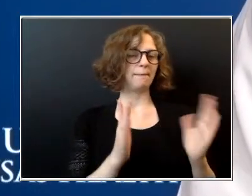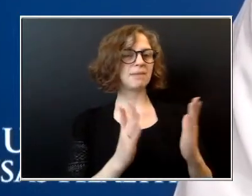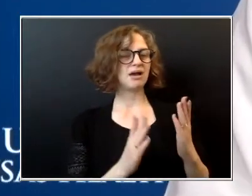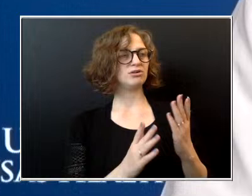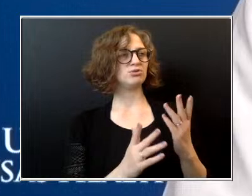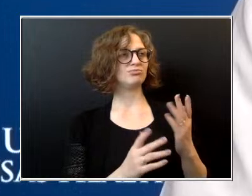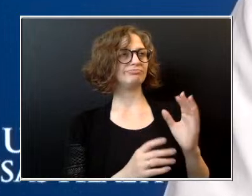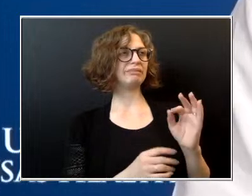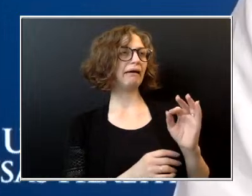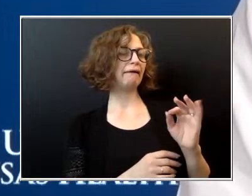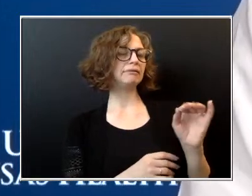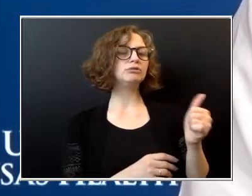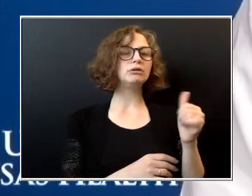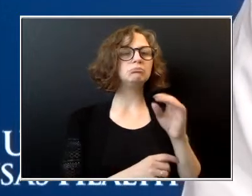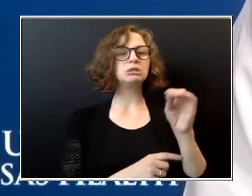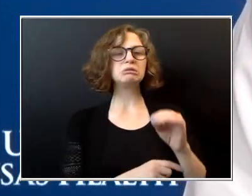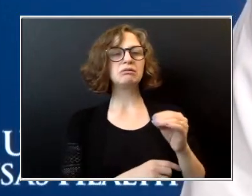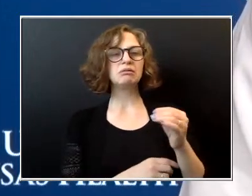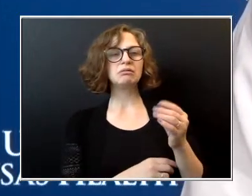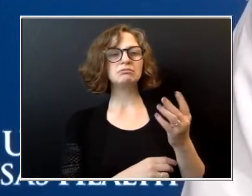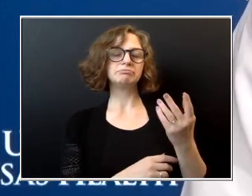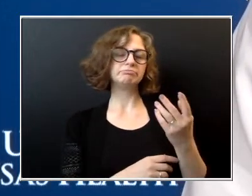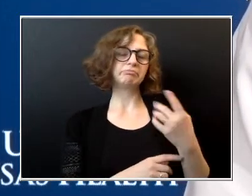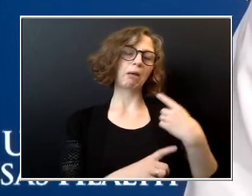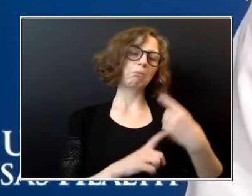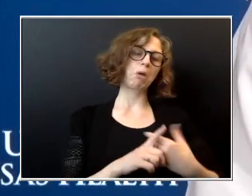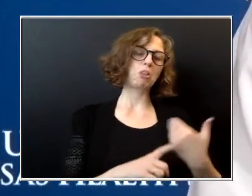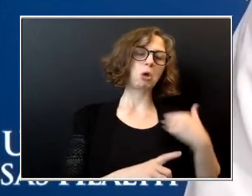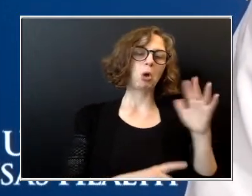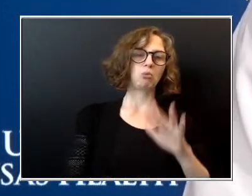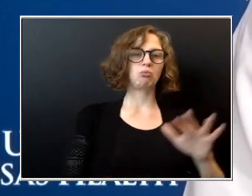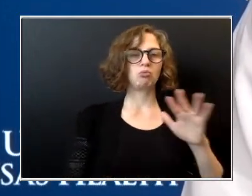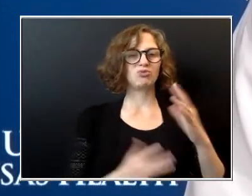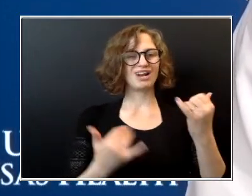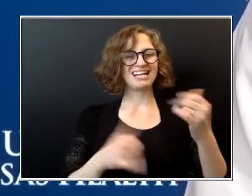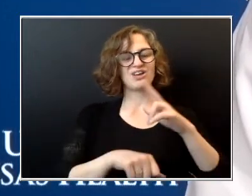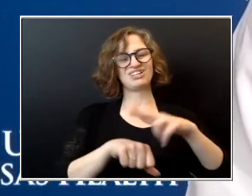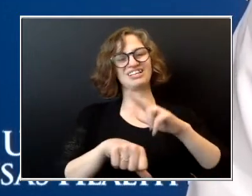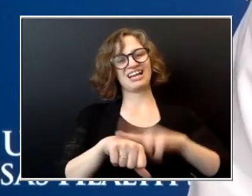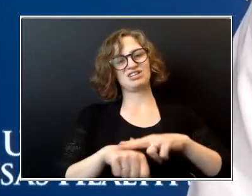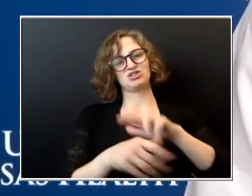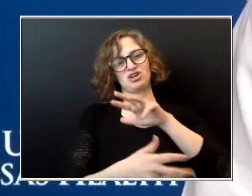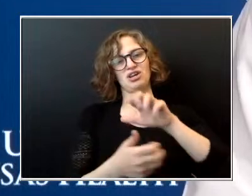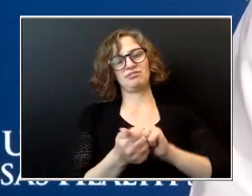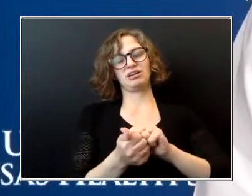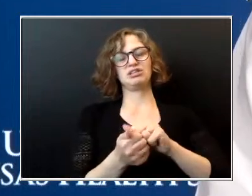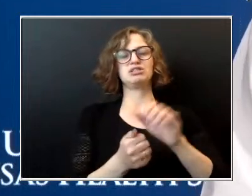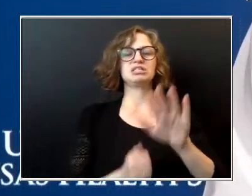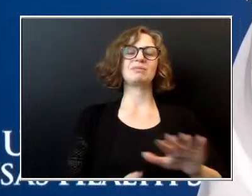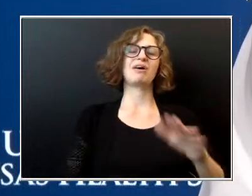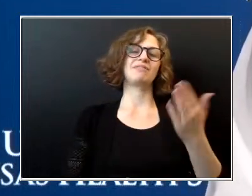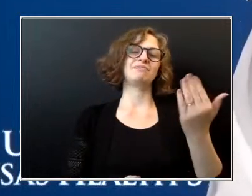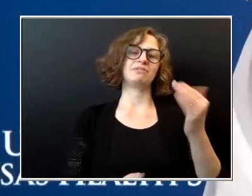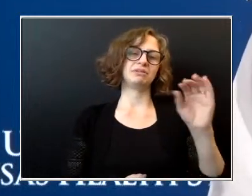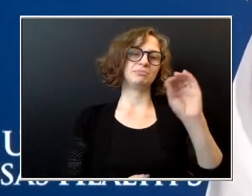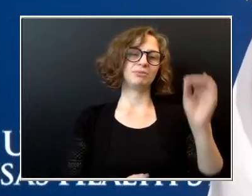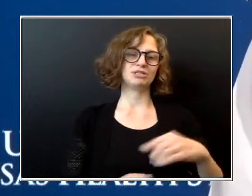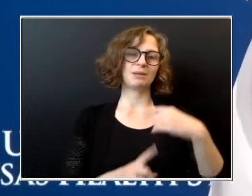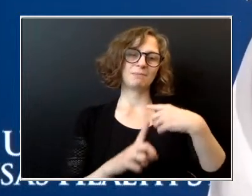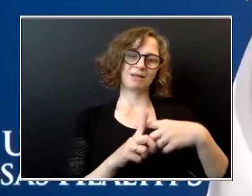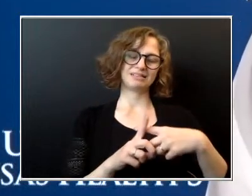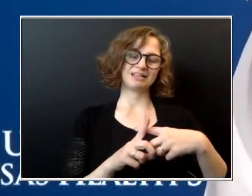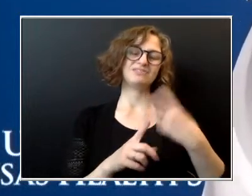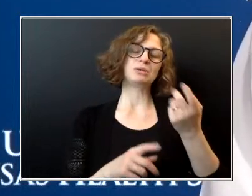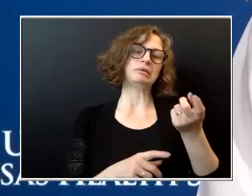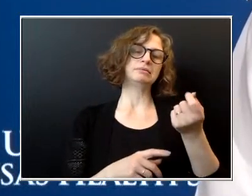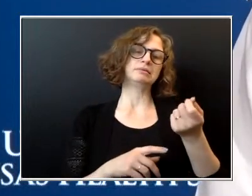weeks ago. And right now I think the national average is about 15% or 15% positive. So just a little bit higher, just on par with